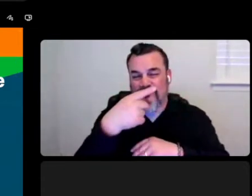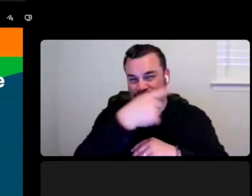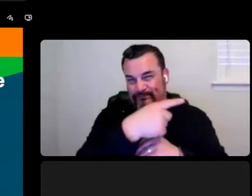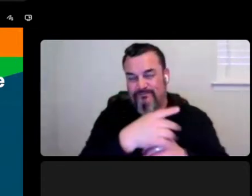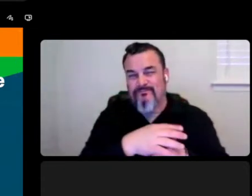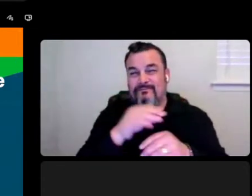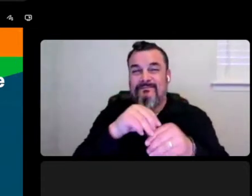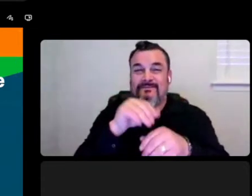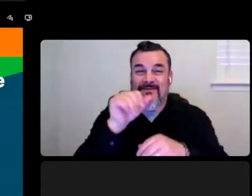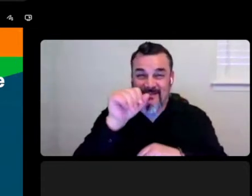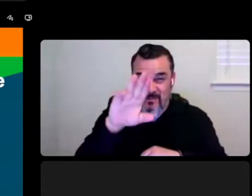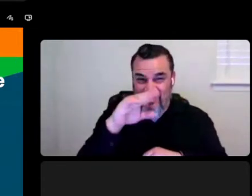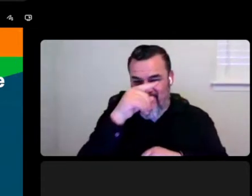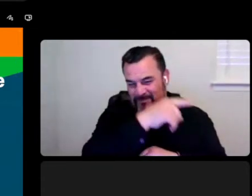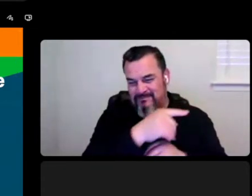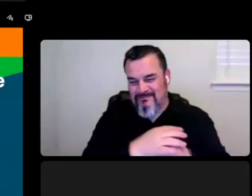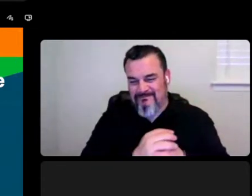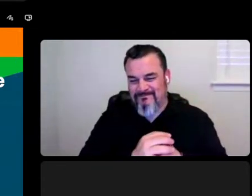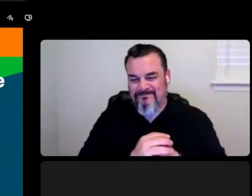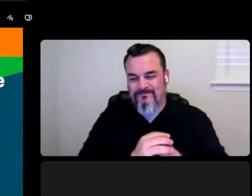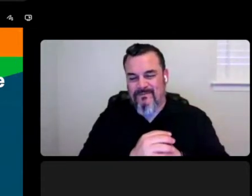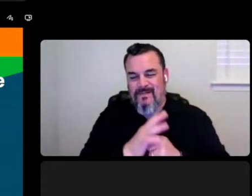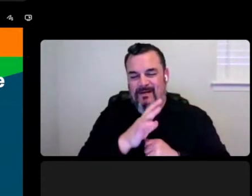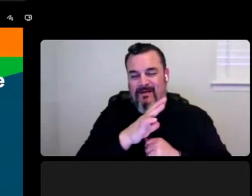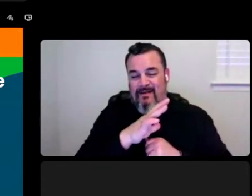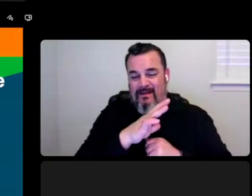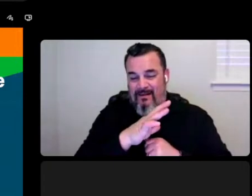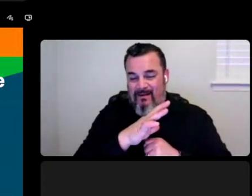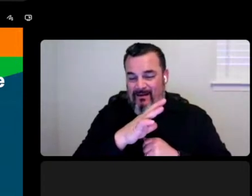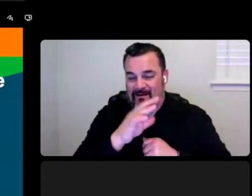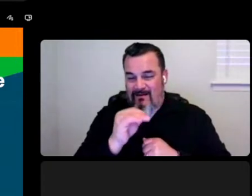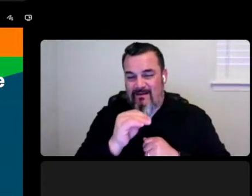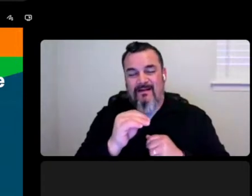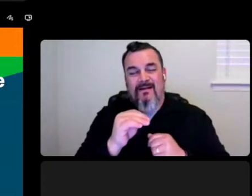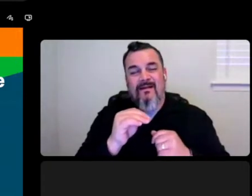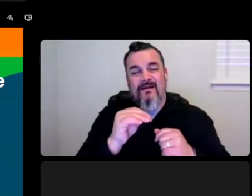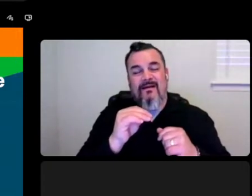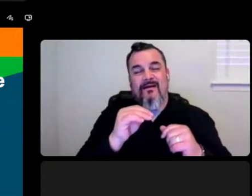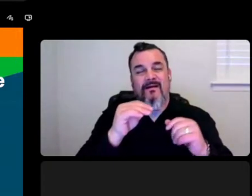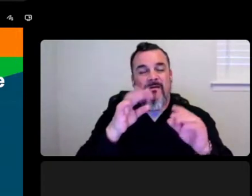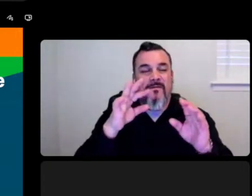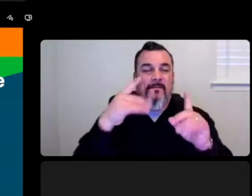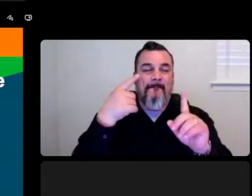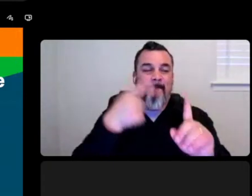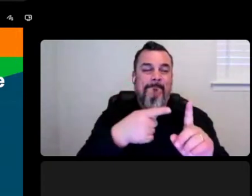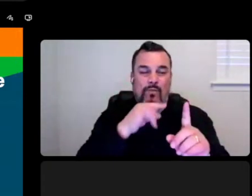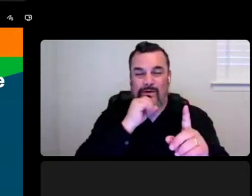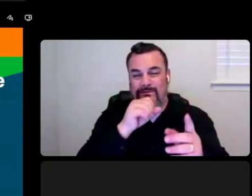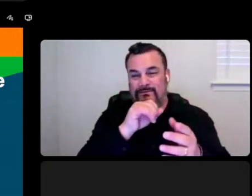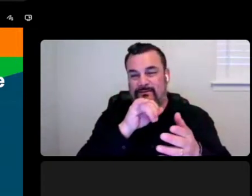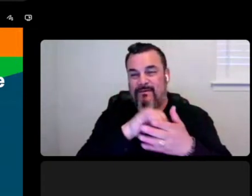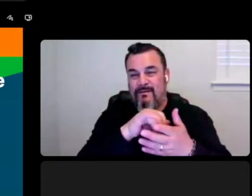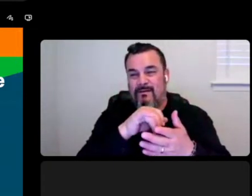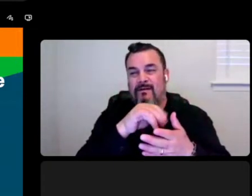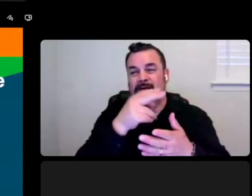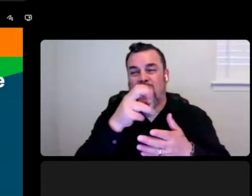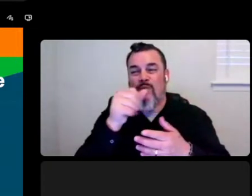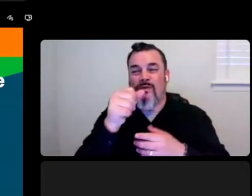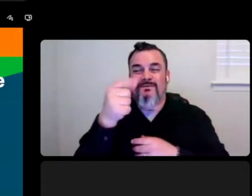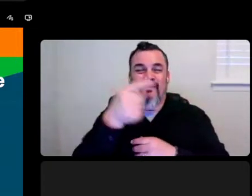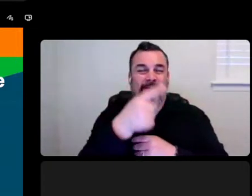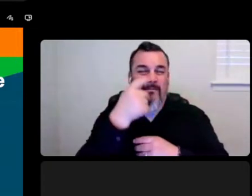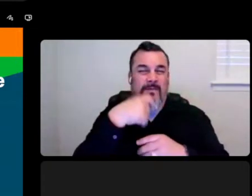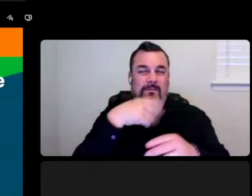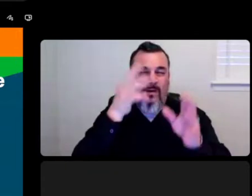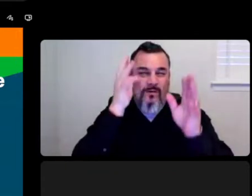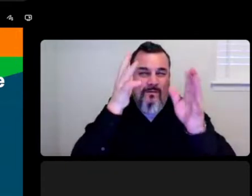In San Bernardino. And the point is that he was there because my